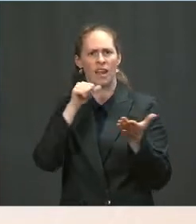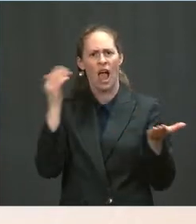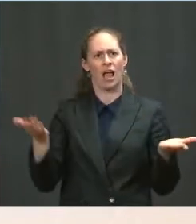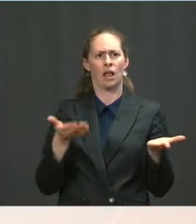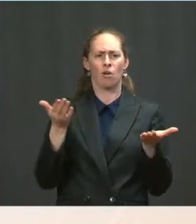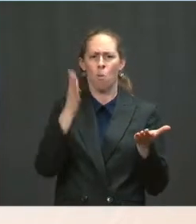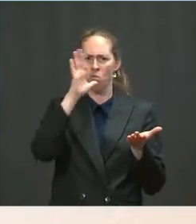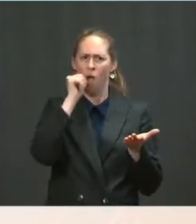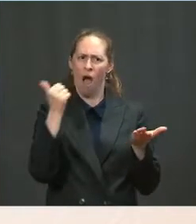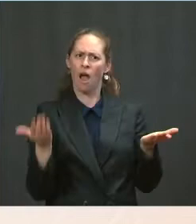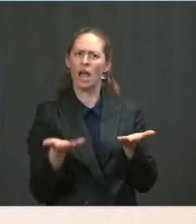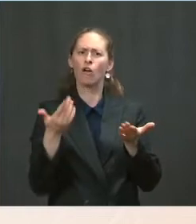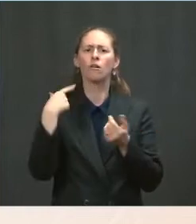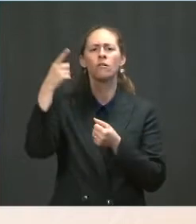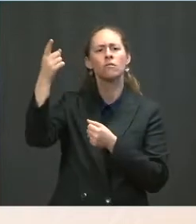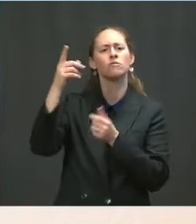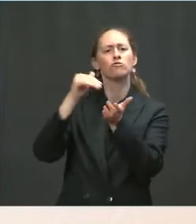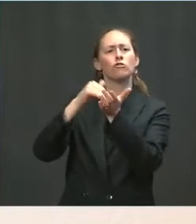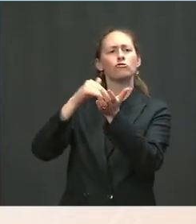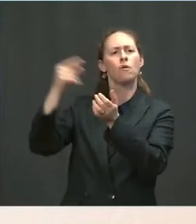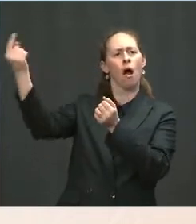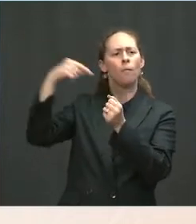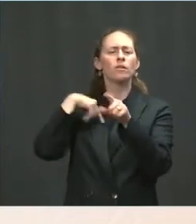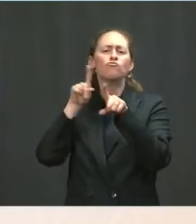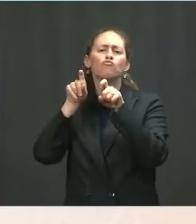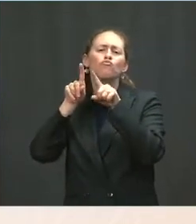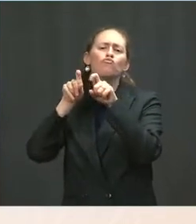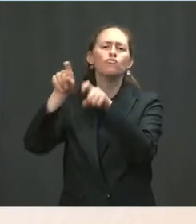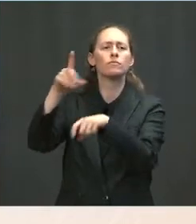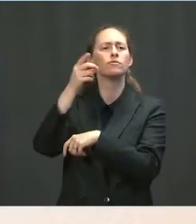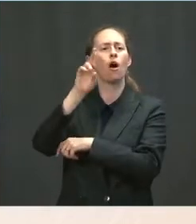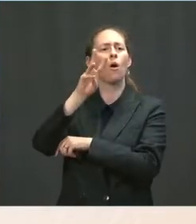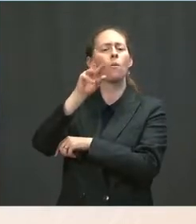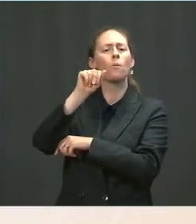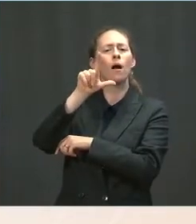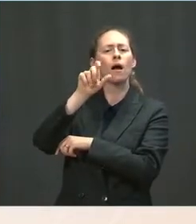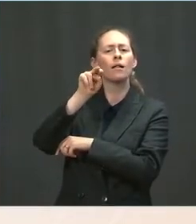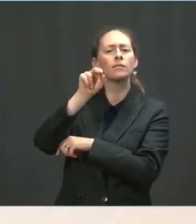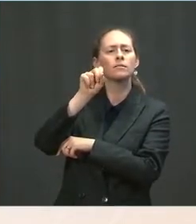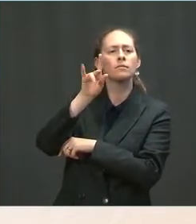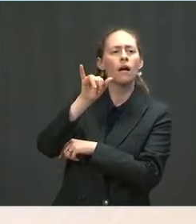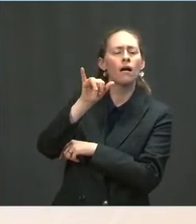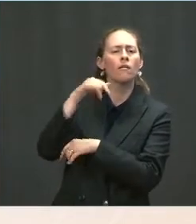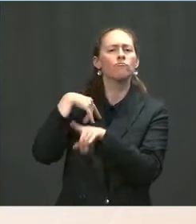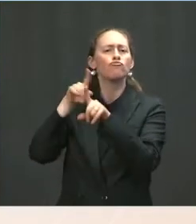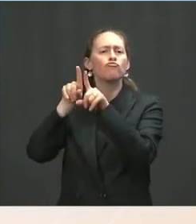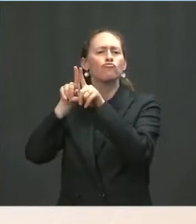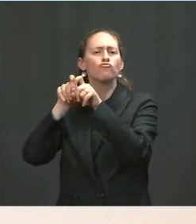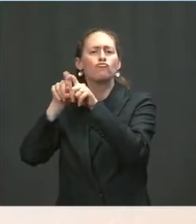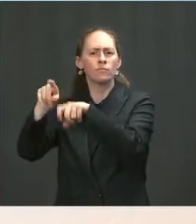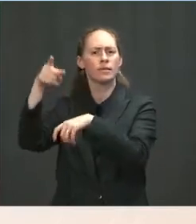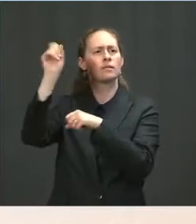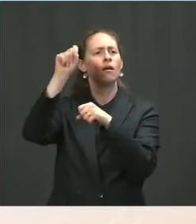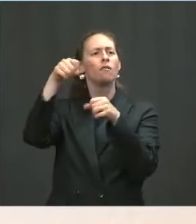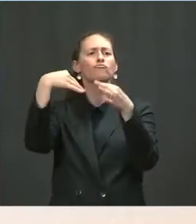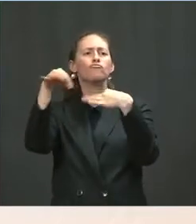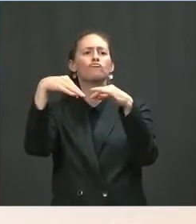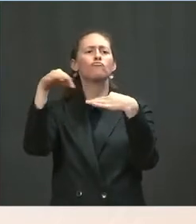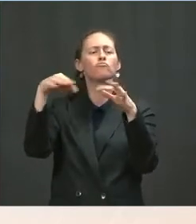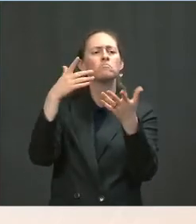a phone briefing, provides information, but the public is eager to know more about what the Delta variant can do. You know what, Kelly,